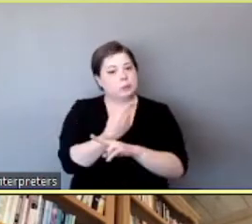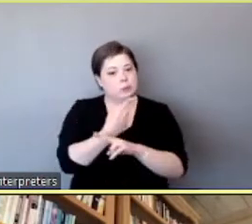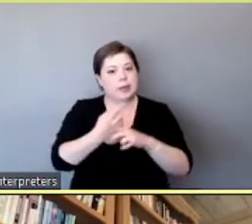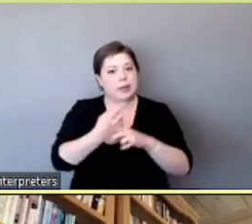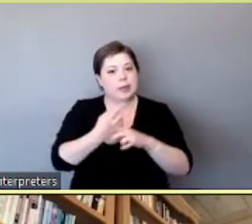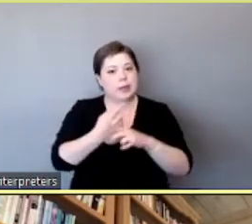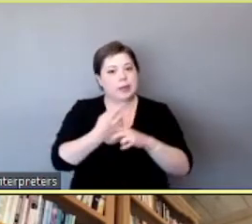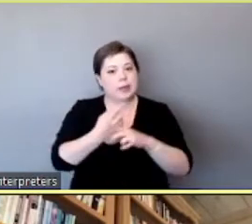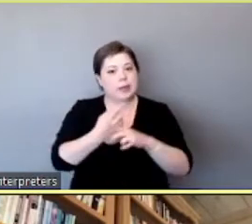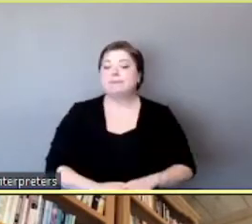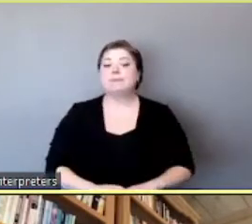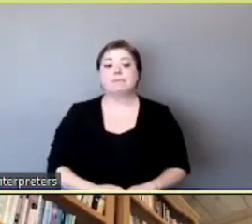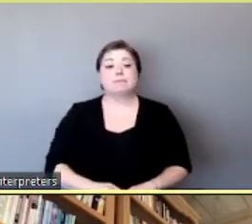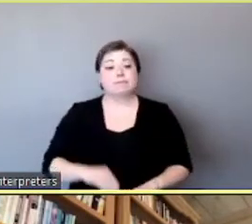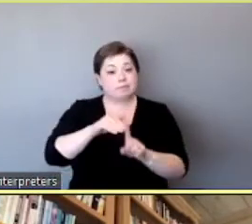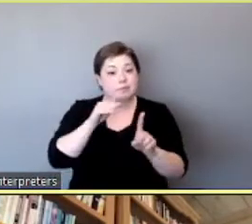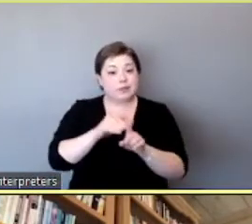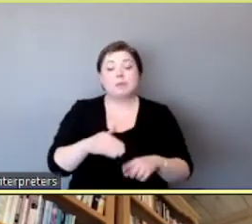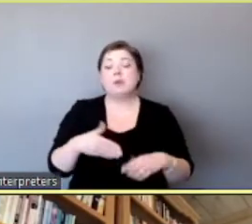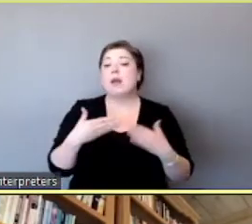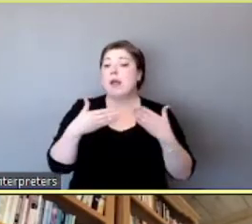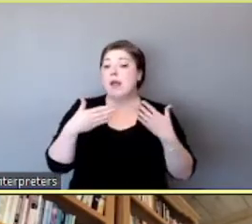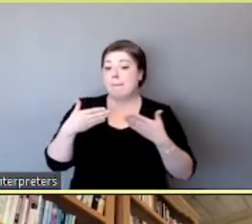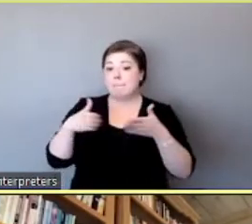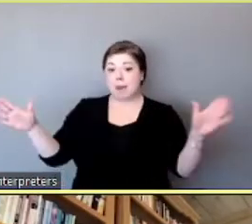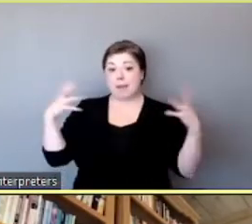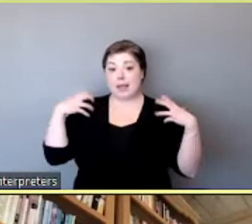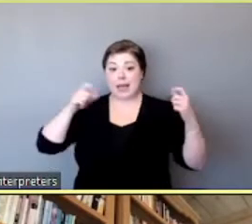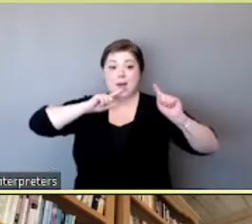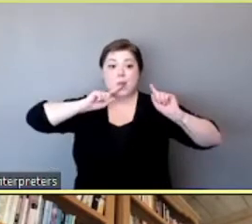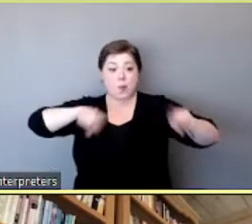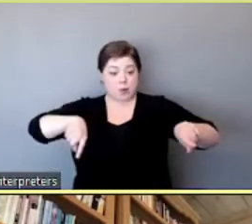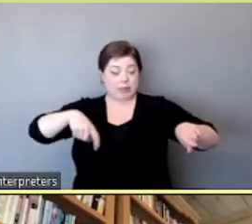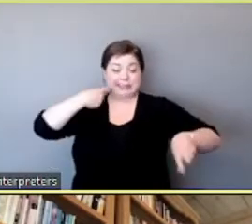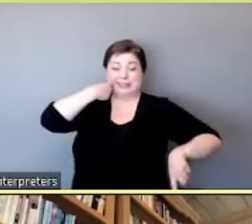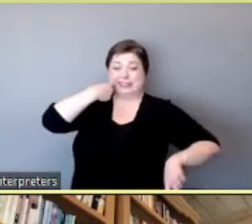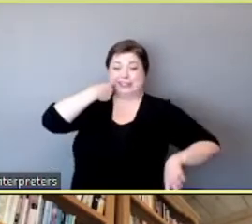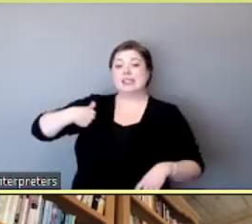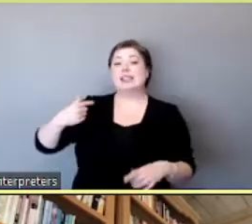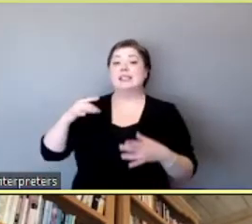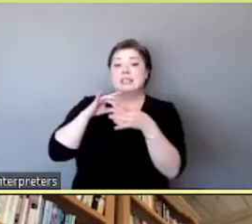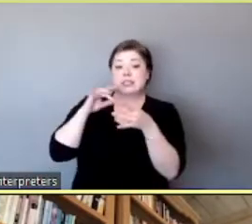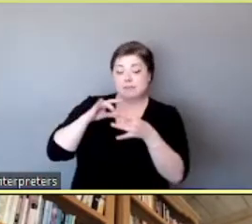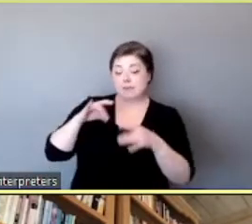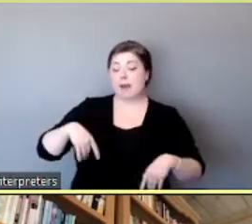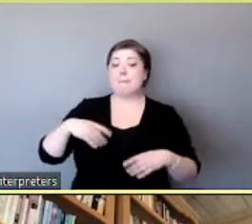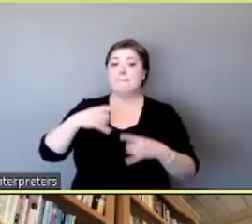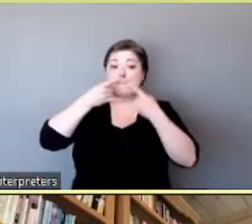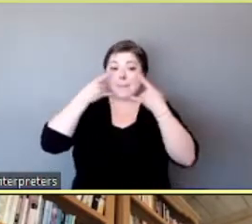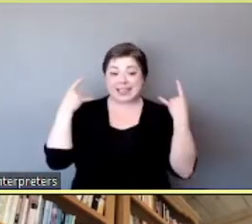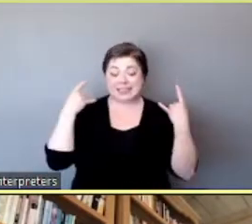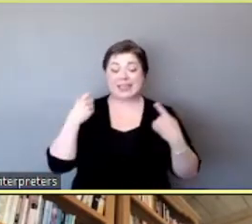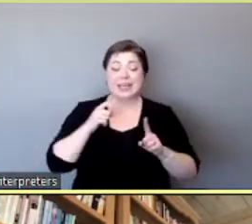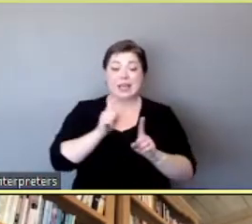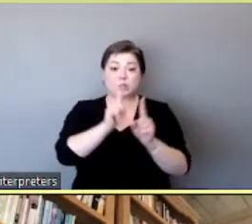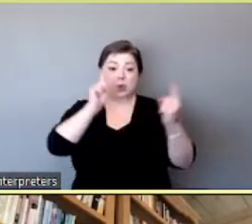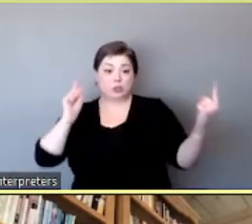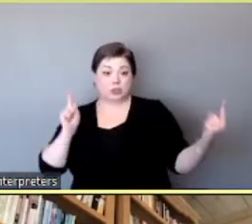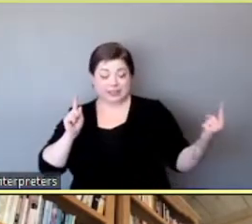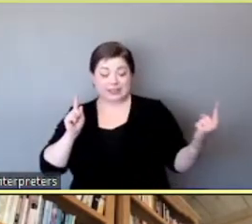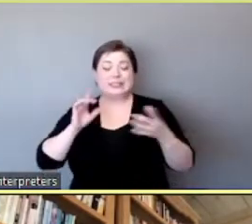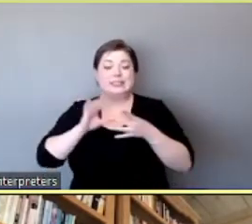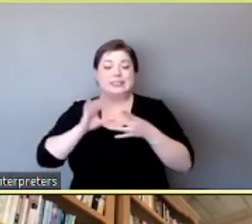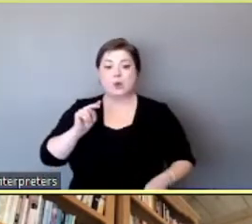that the latest public health order says regarding masking and social distancing, it says that New Mexicans